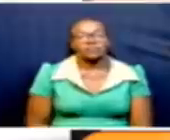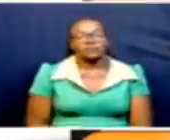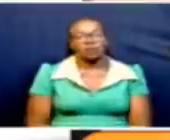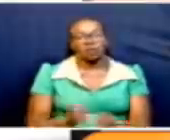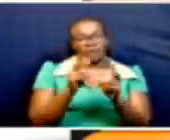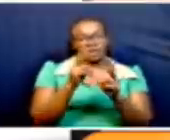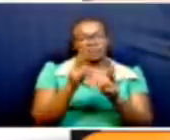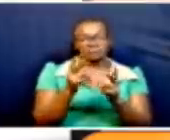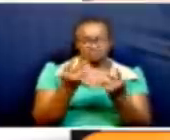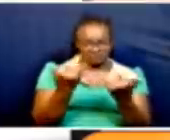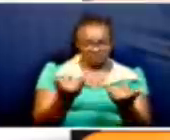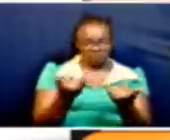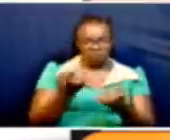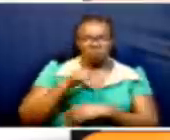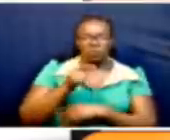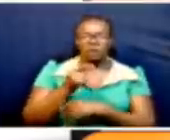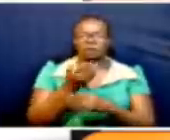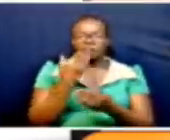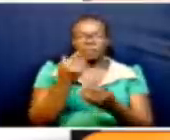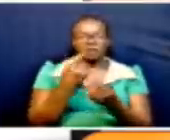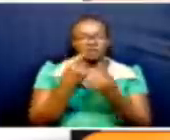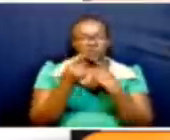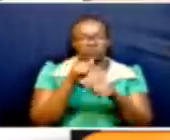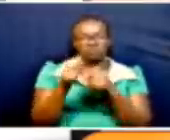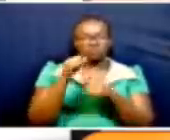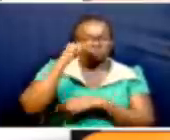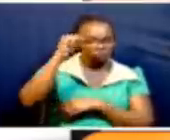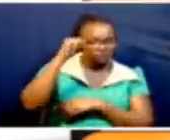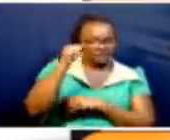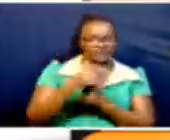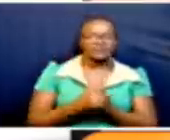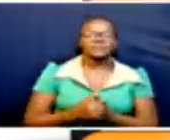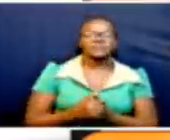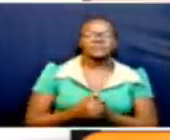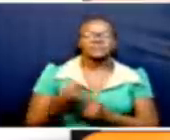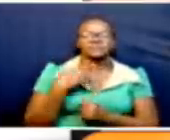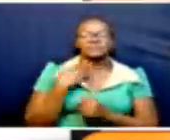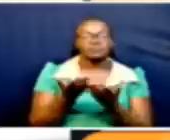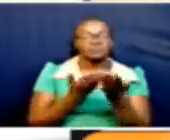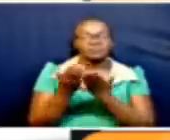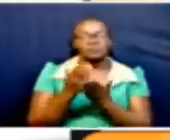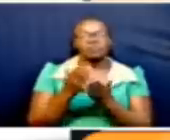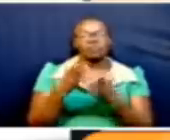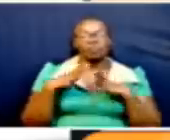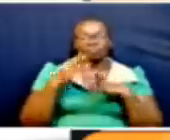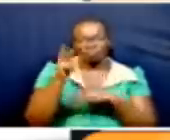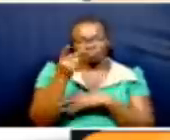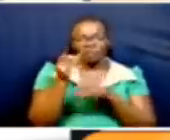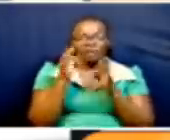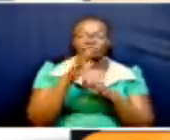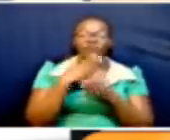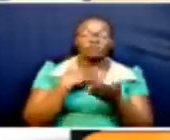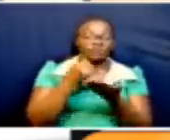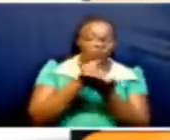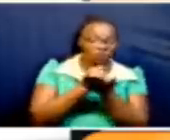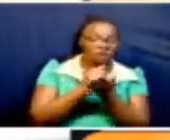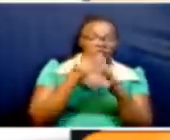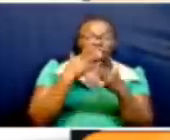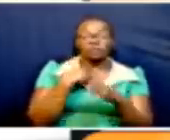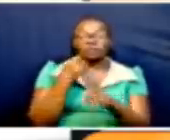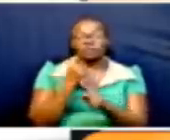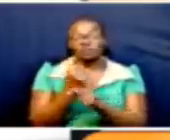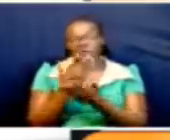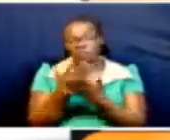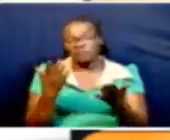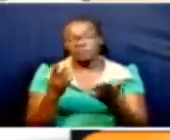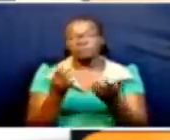politics. Let's work and serve the good people of the Republic of Kenya. Whether you want to audit, whether you want to do something, the